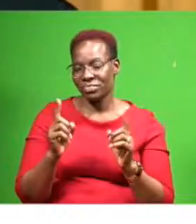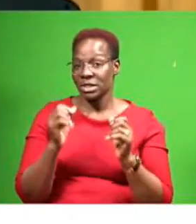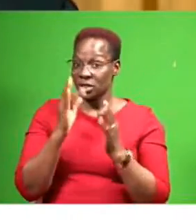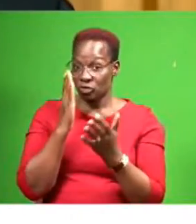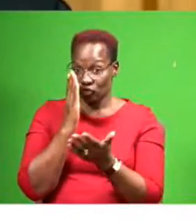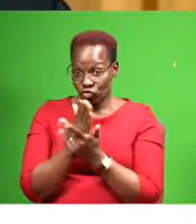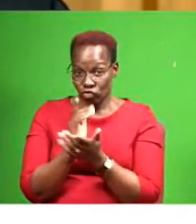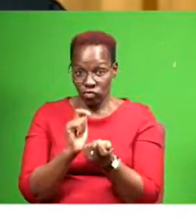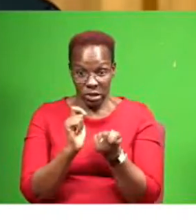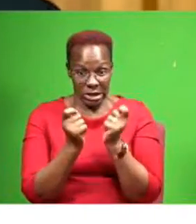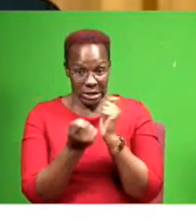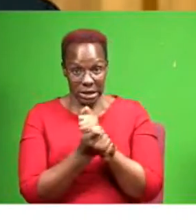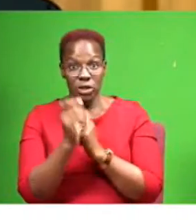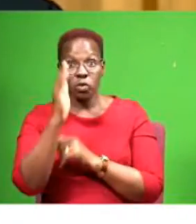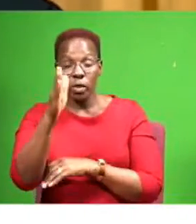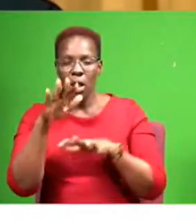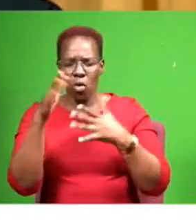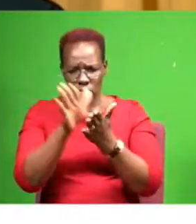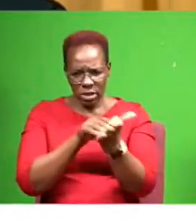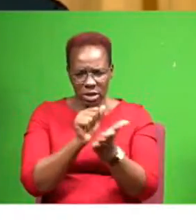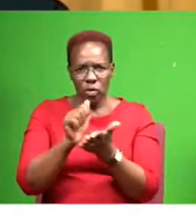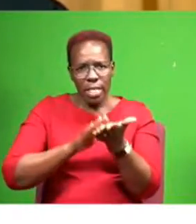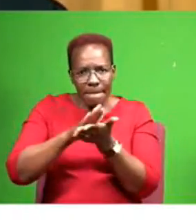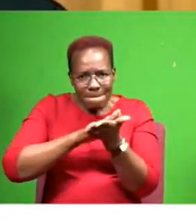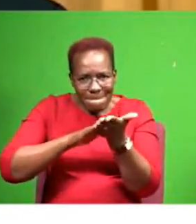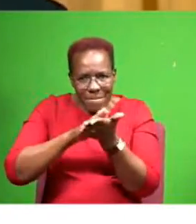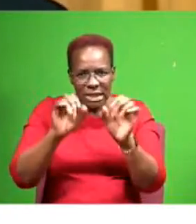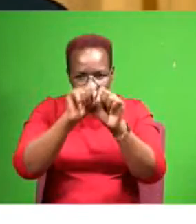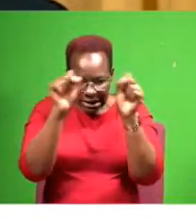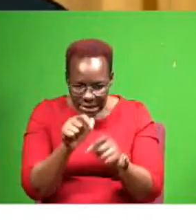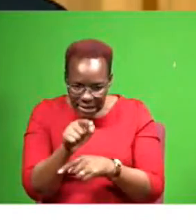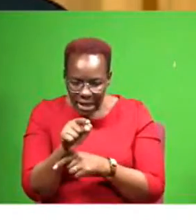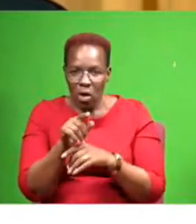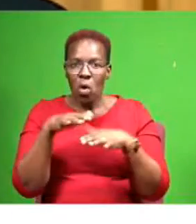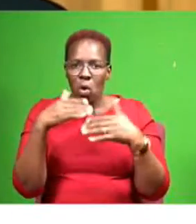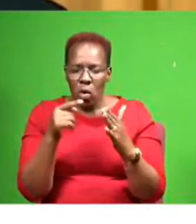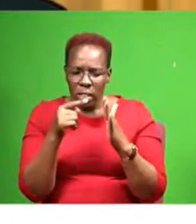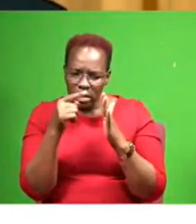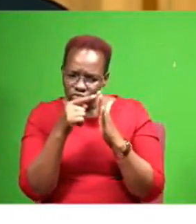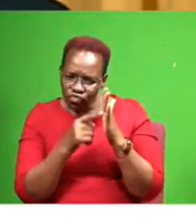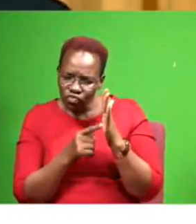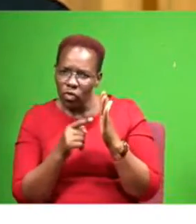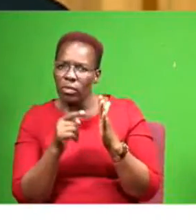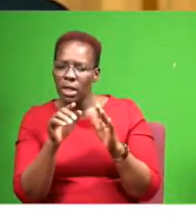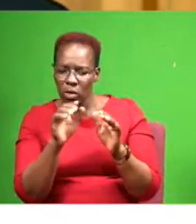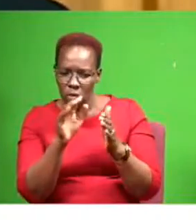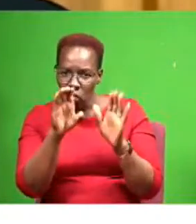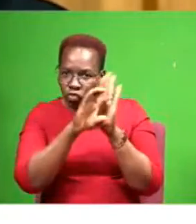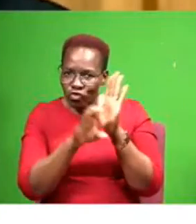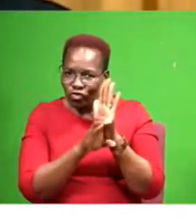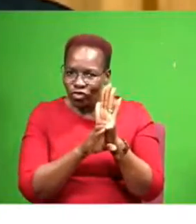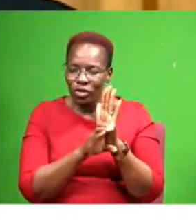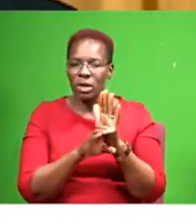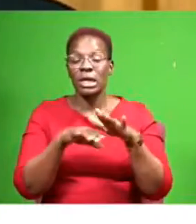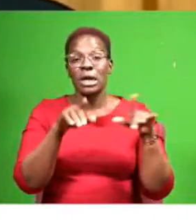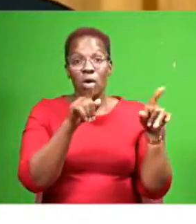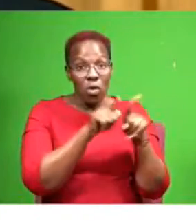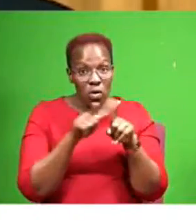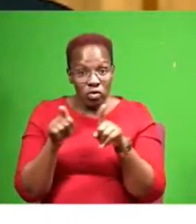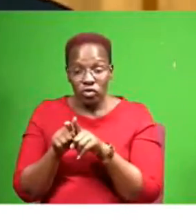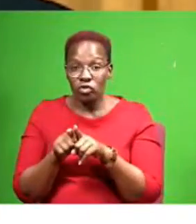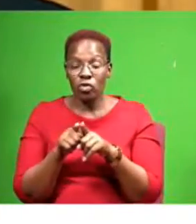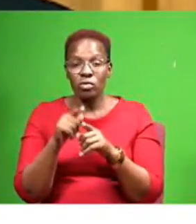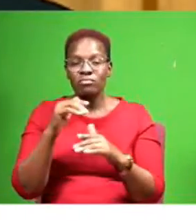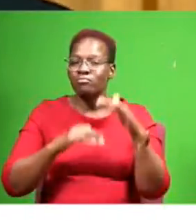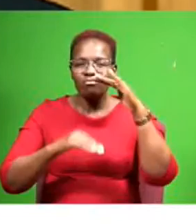substantially alter or destroy the basic structure or identity of that Constitution, and consequently, a